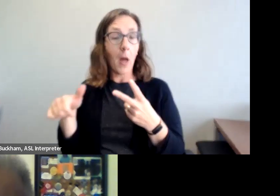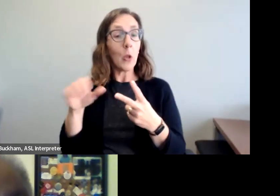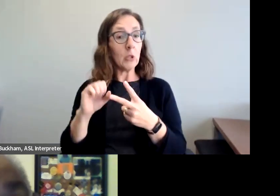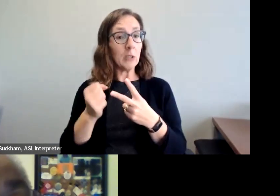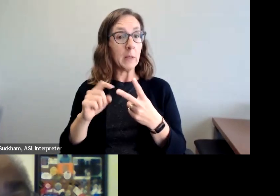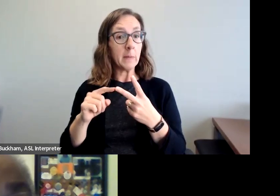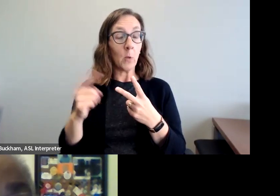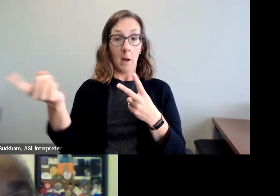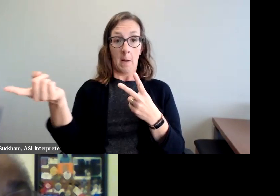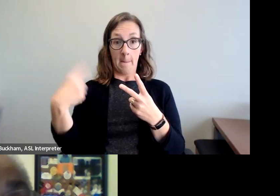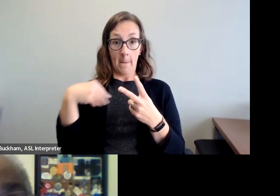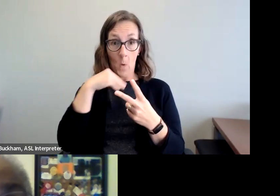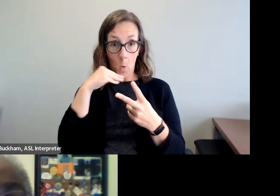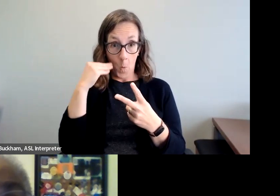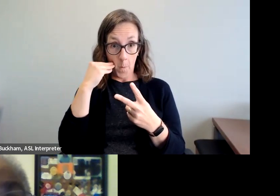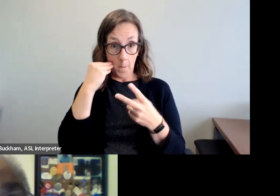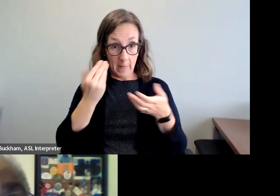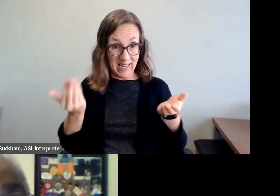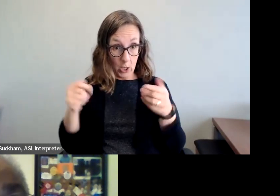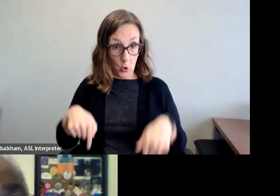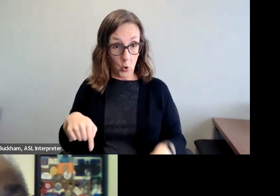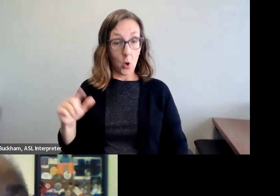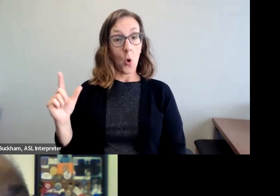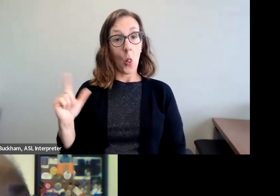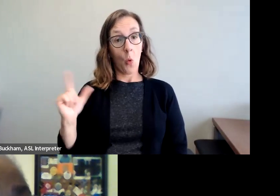came home here in Louisville.